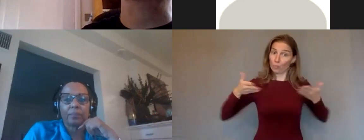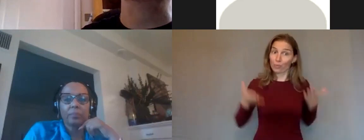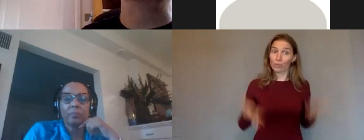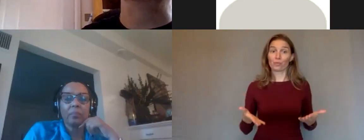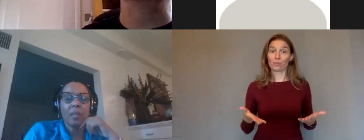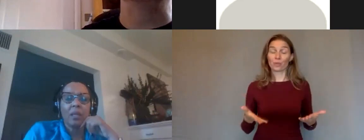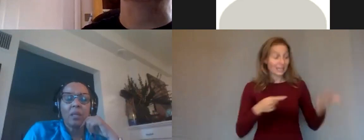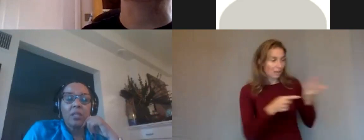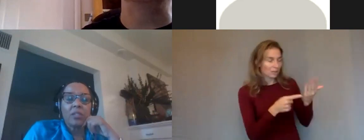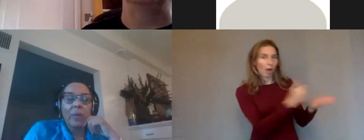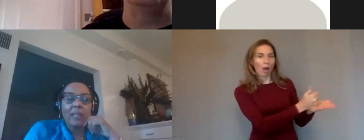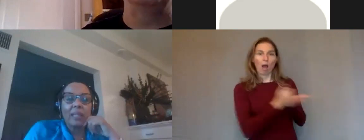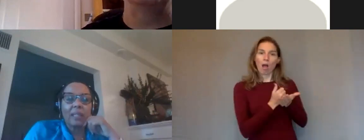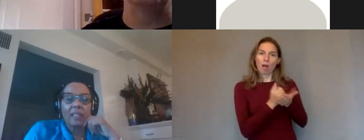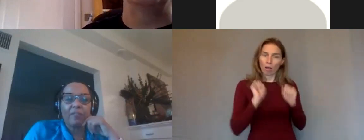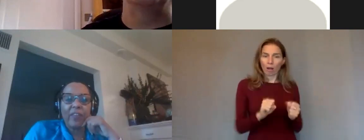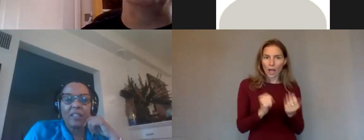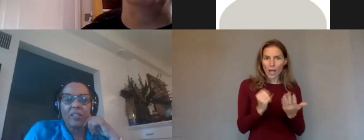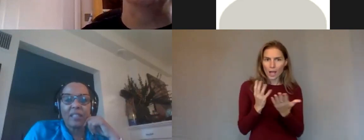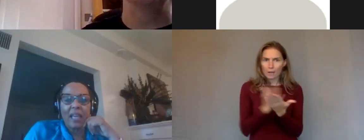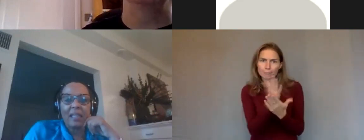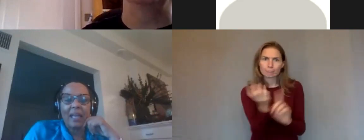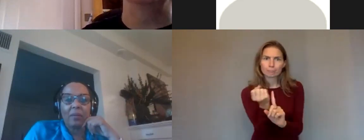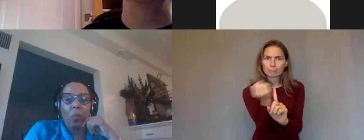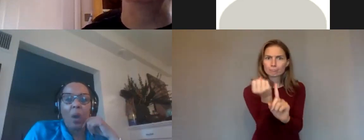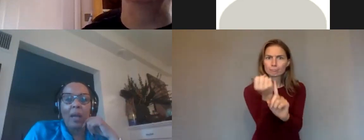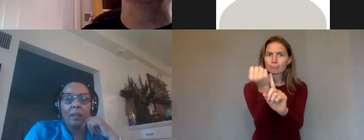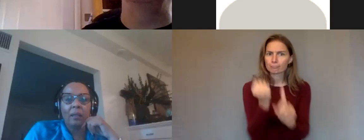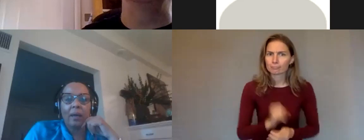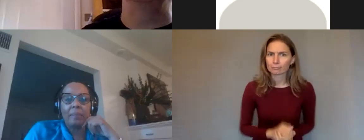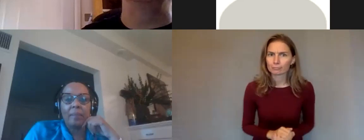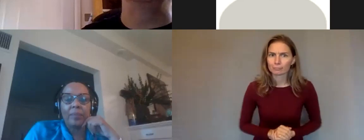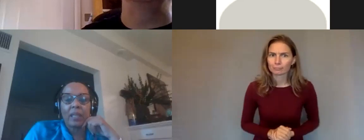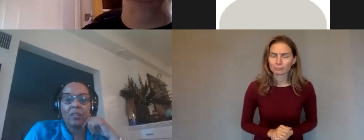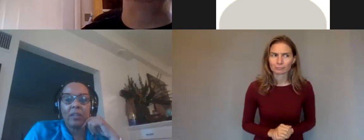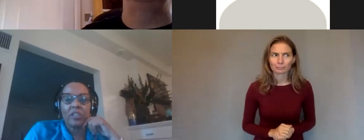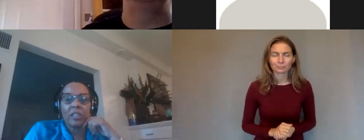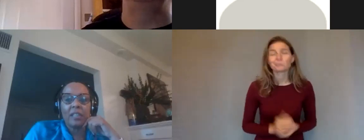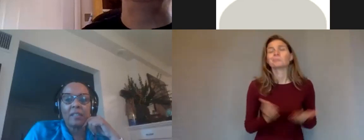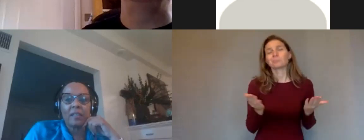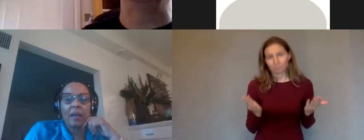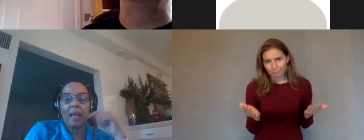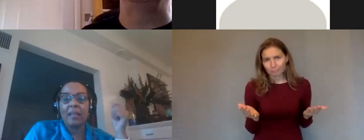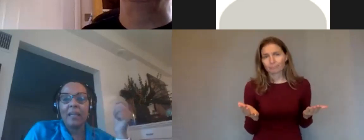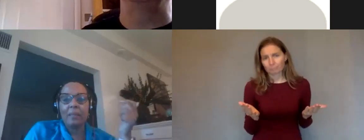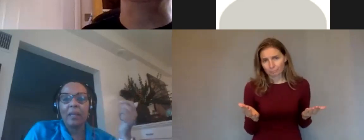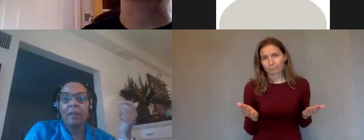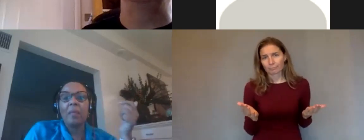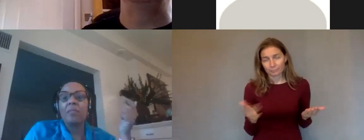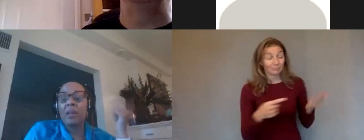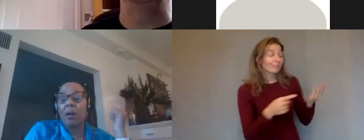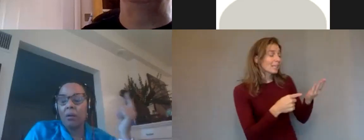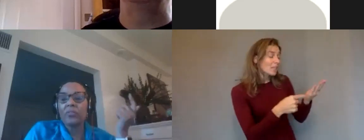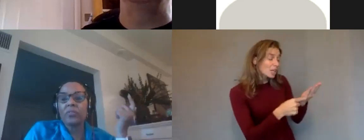technology. So I think it's fair to say that while technology is an